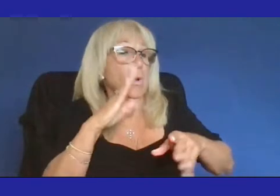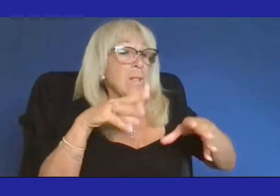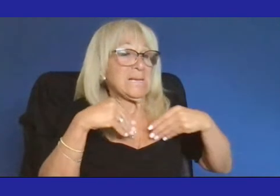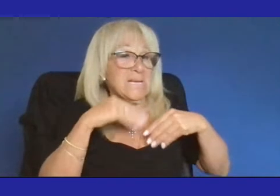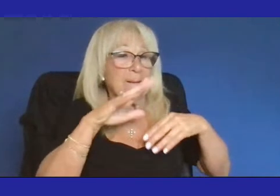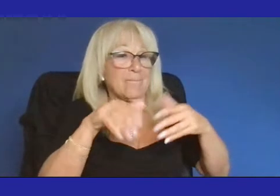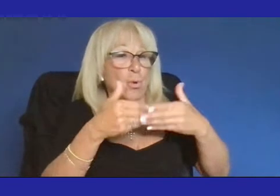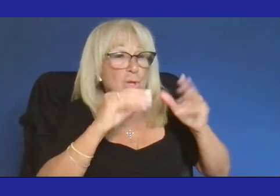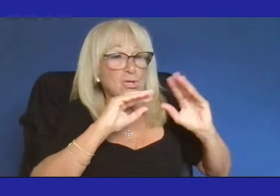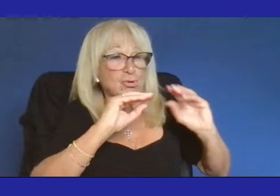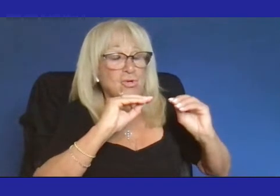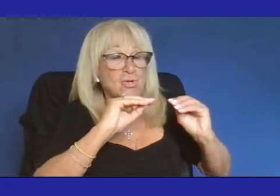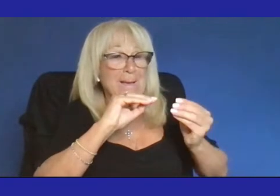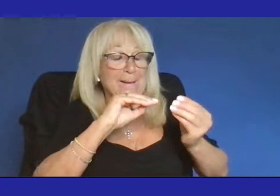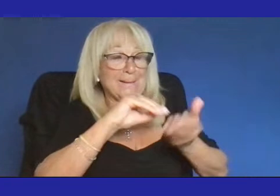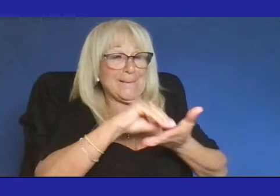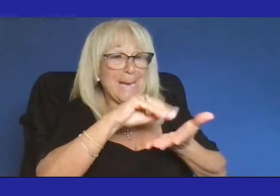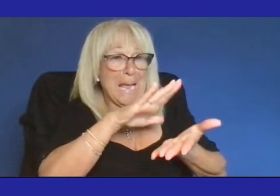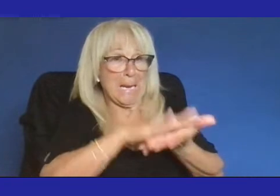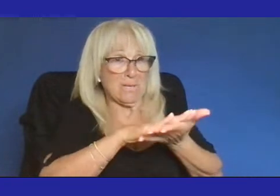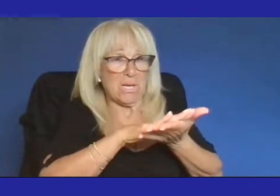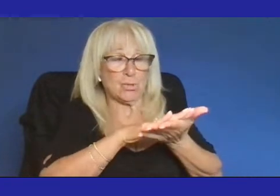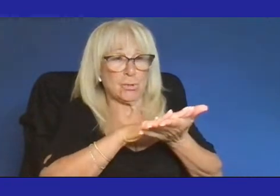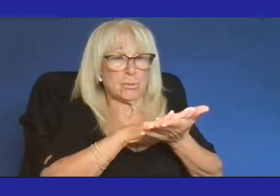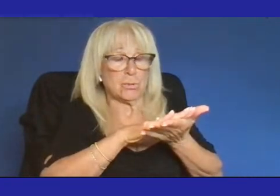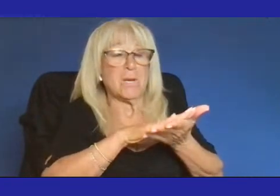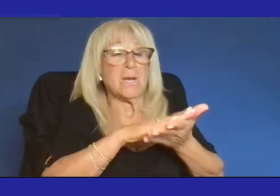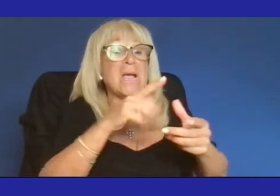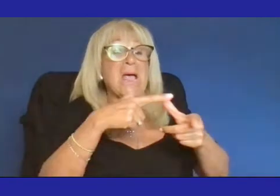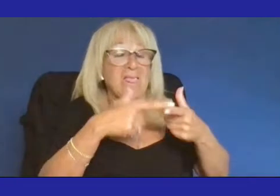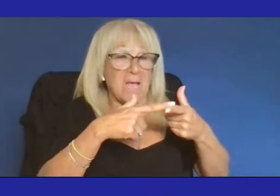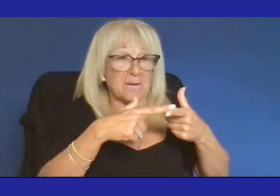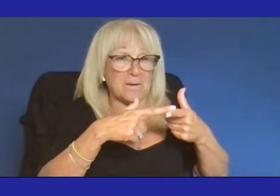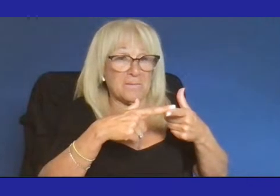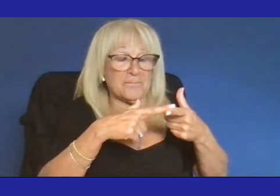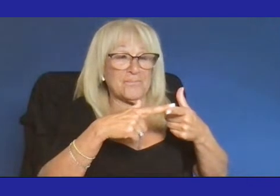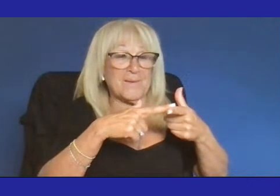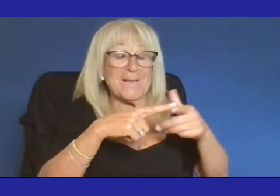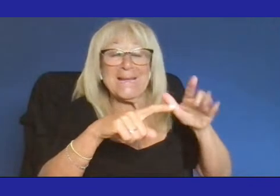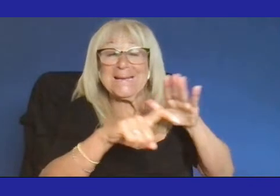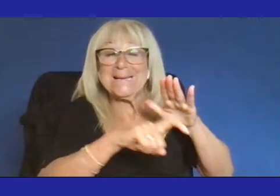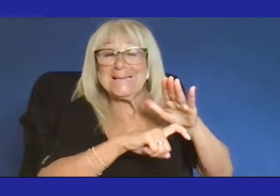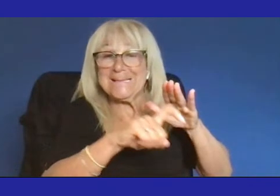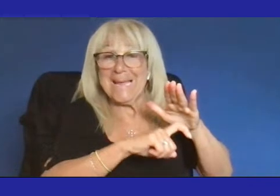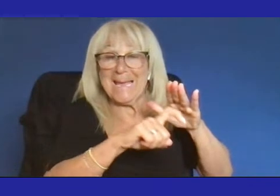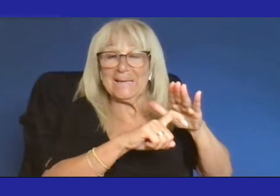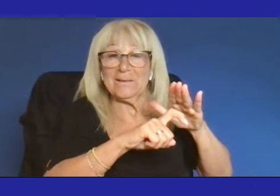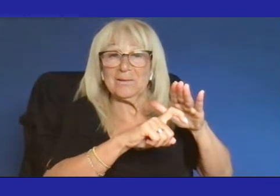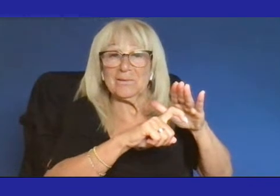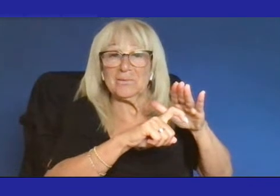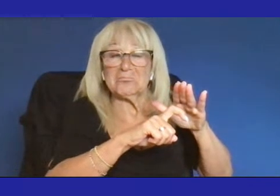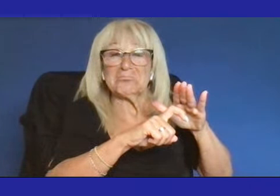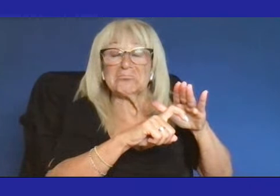and documentations, and then scan it into our electronic medical